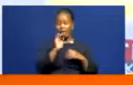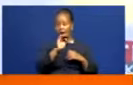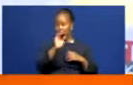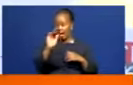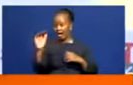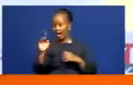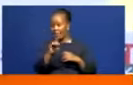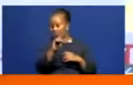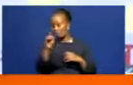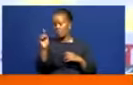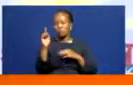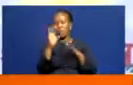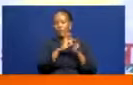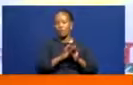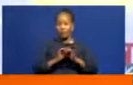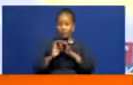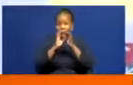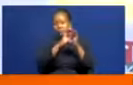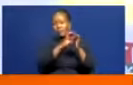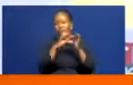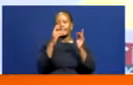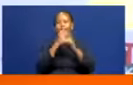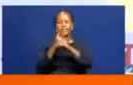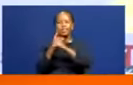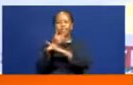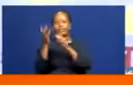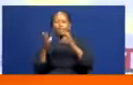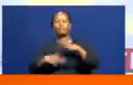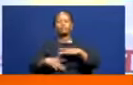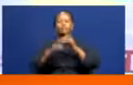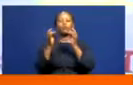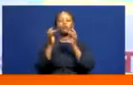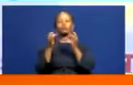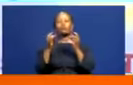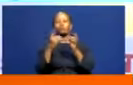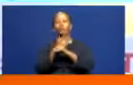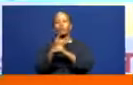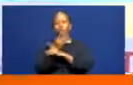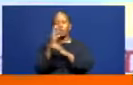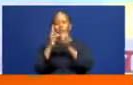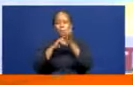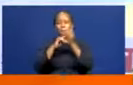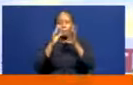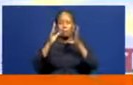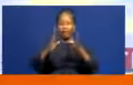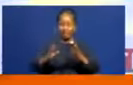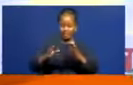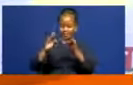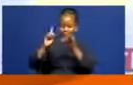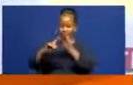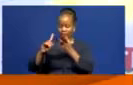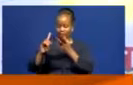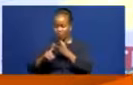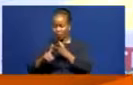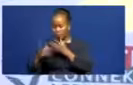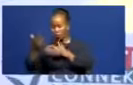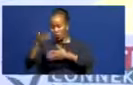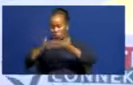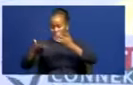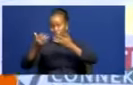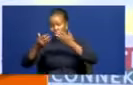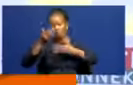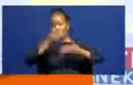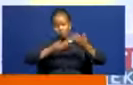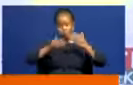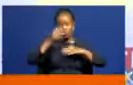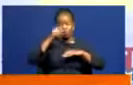innovations to areas of interest to partners and states. On the other hand, the conversation of this summit